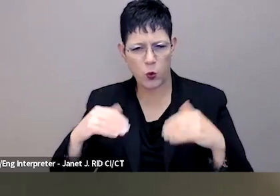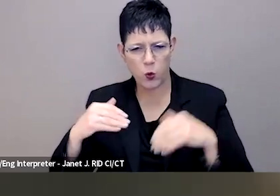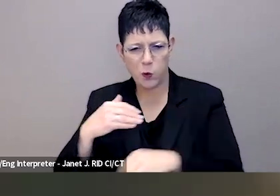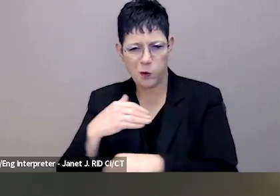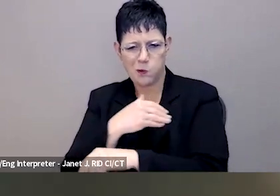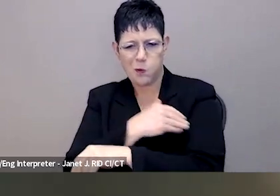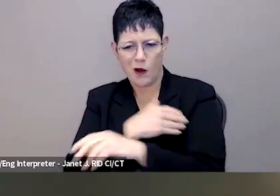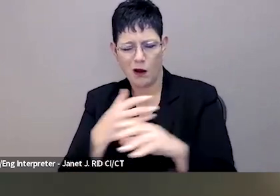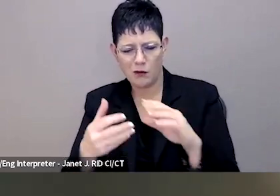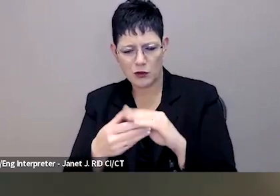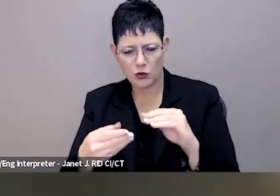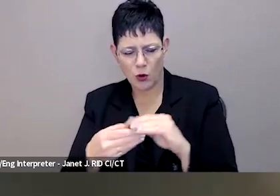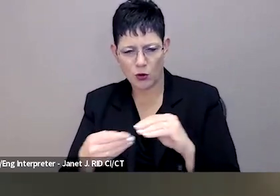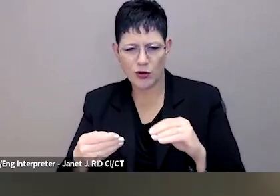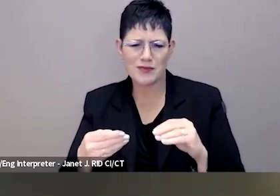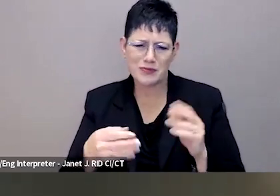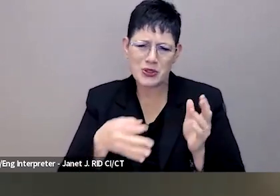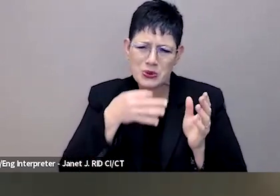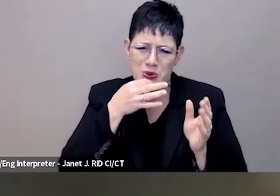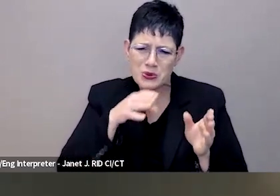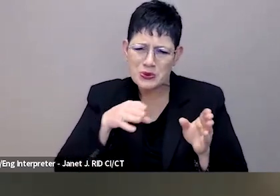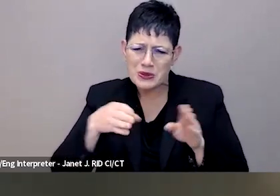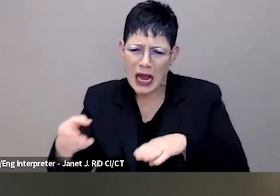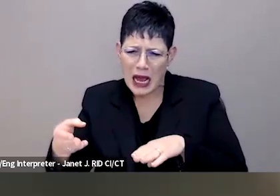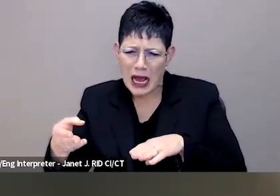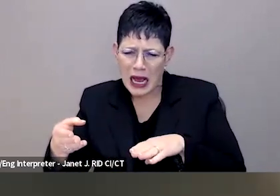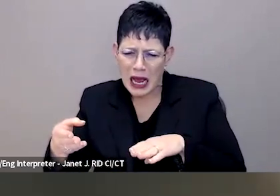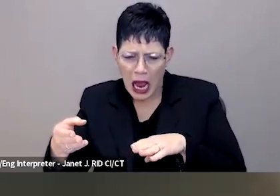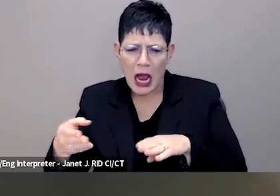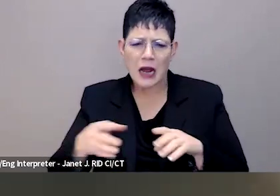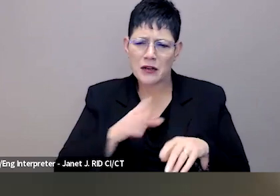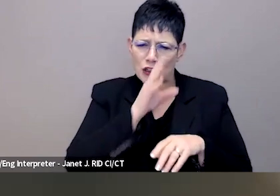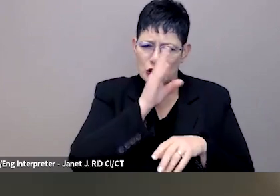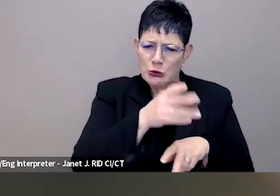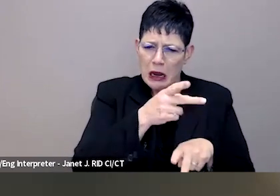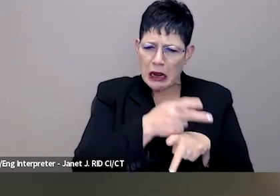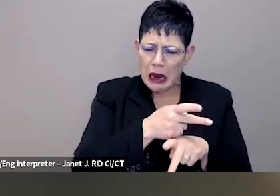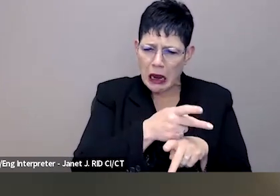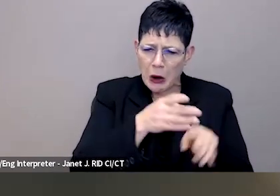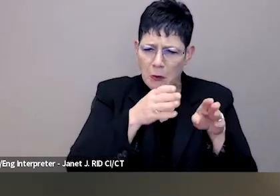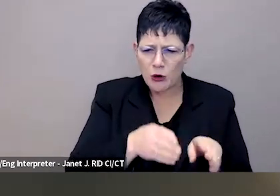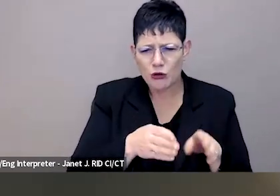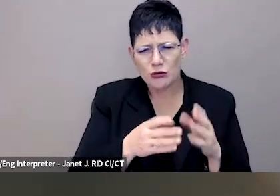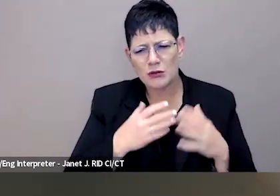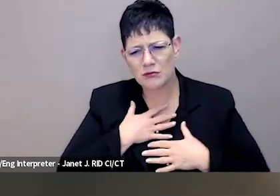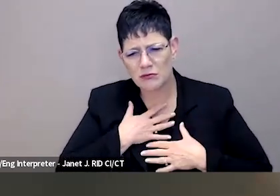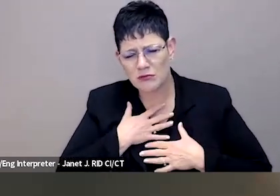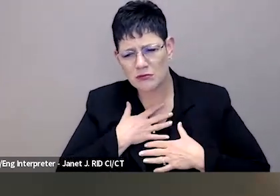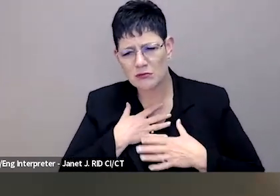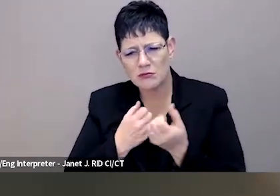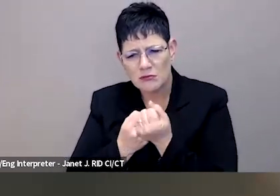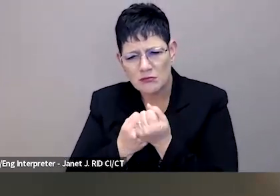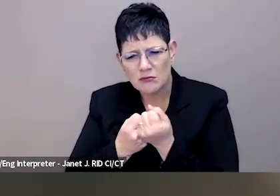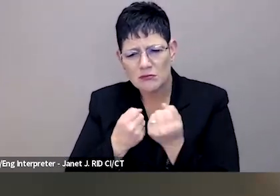care workers and palliative care, and sort of, you know, when their family members were passing away and were in that stage, that it was their really